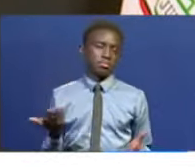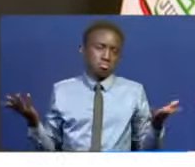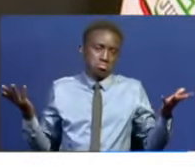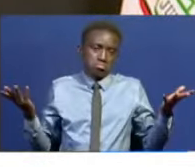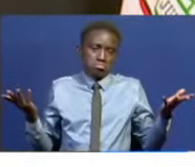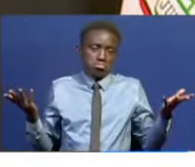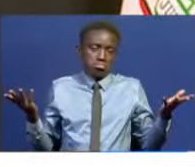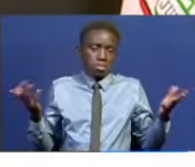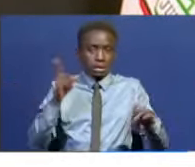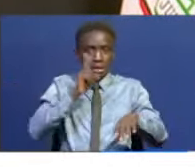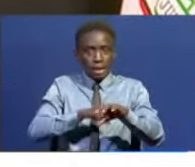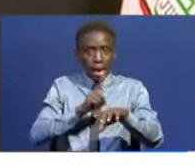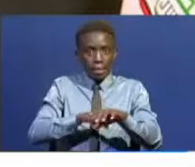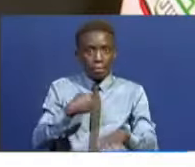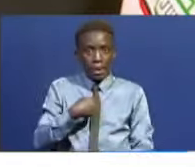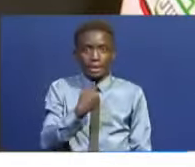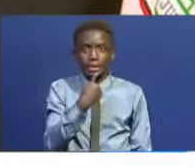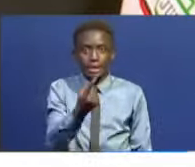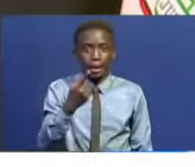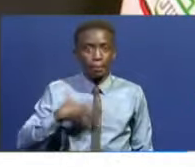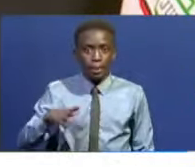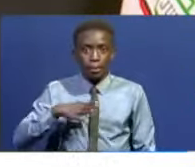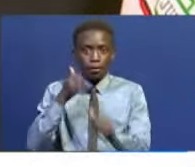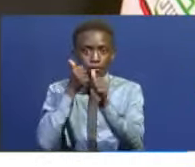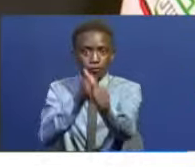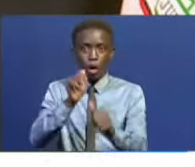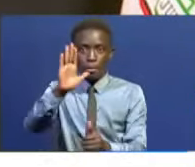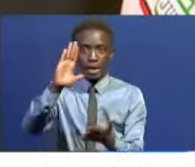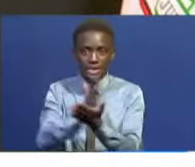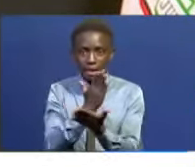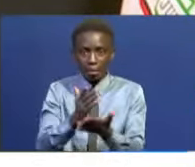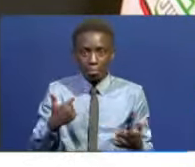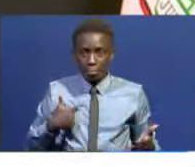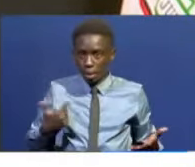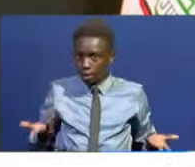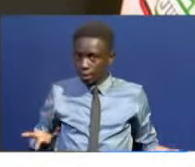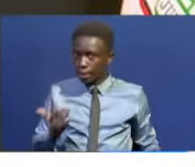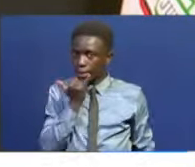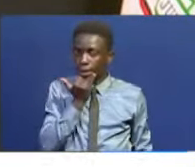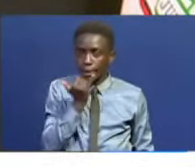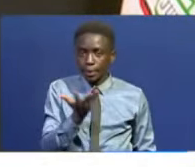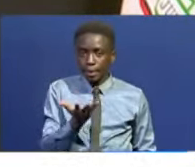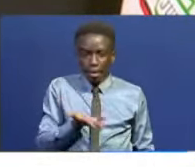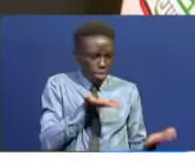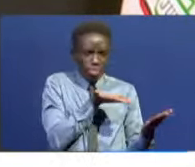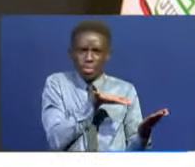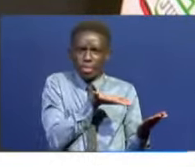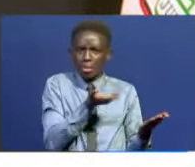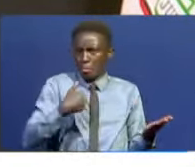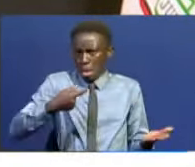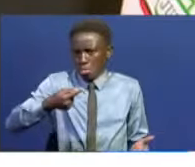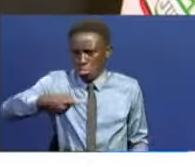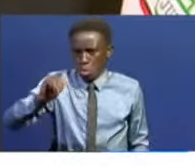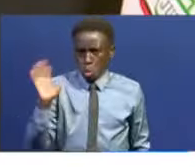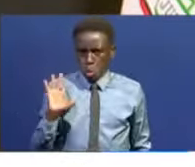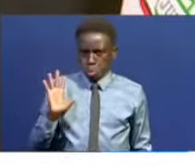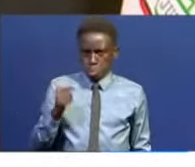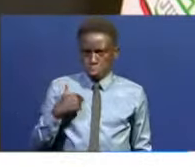Sasa mimi nikiambia watu wafuate share yao na kosa yao ni gani? Iko hapa. I did not sign.